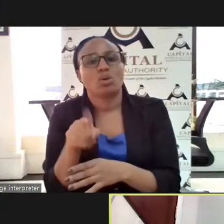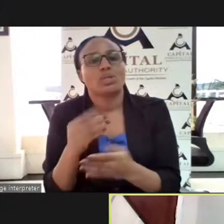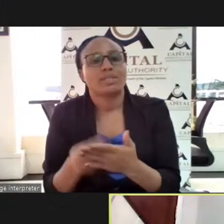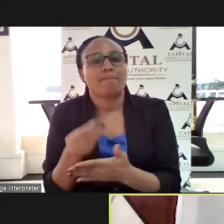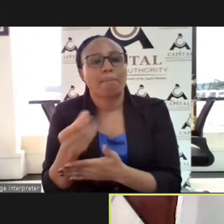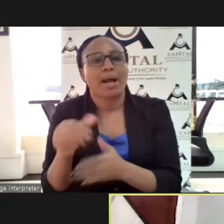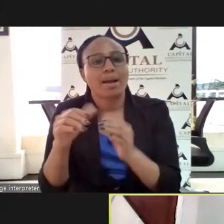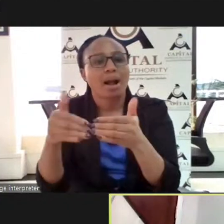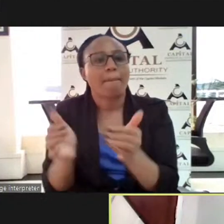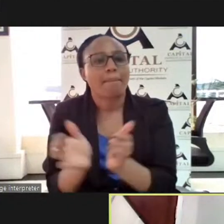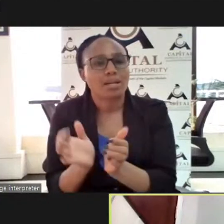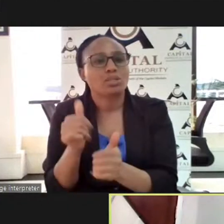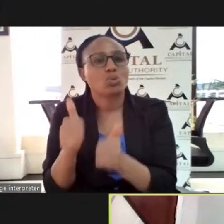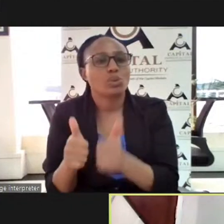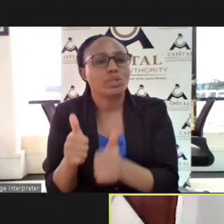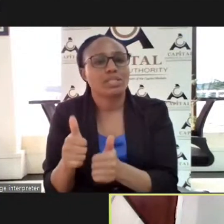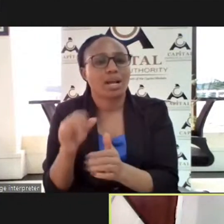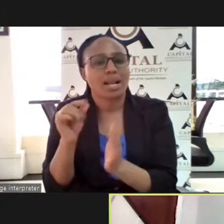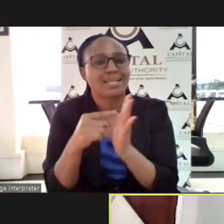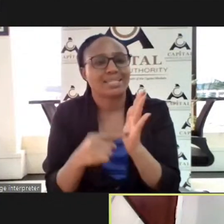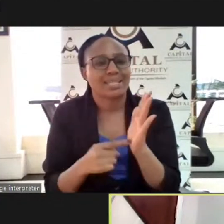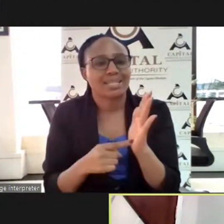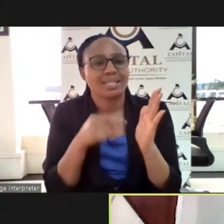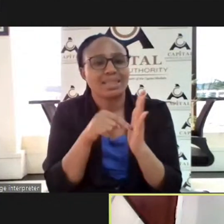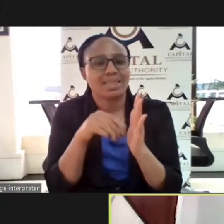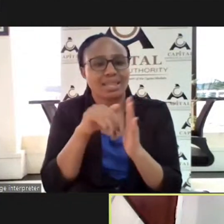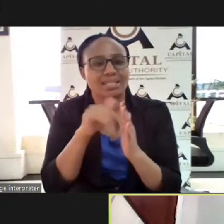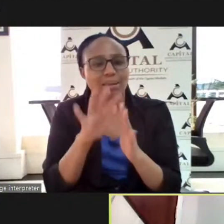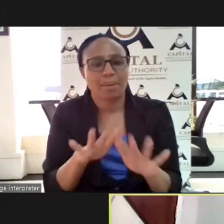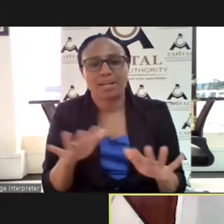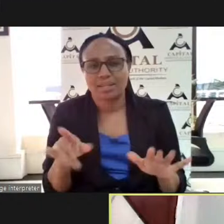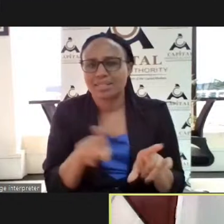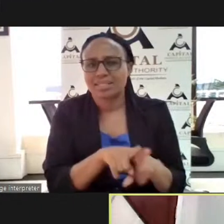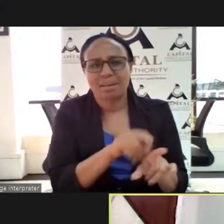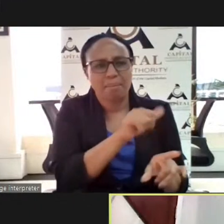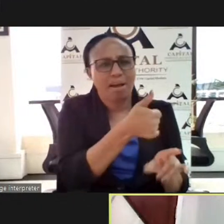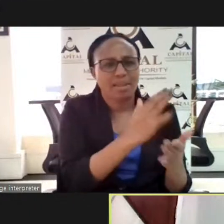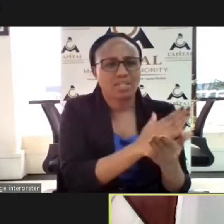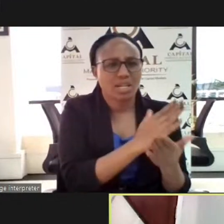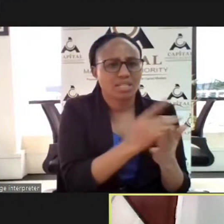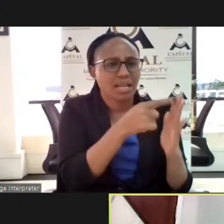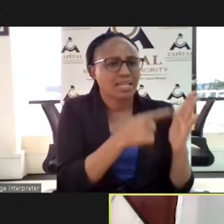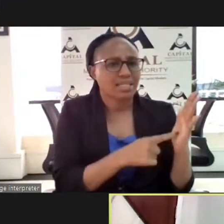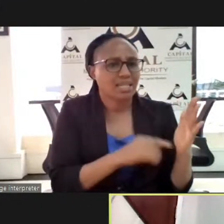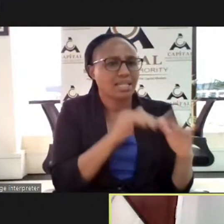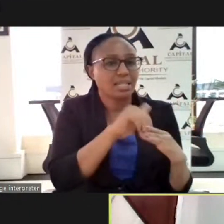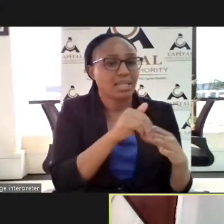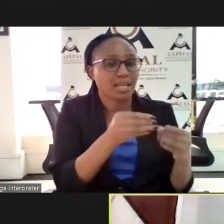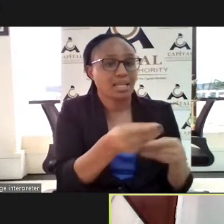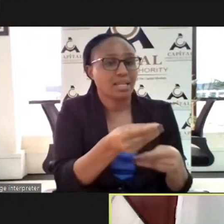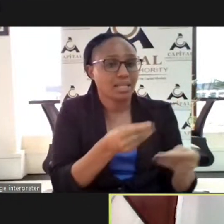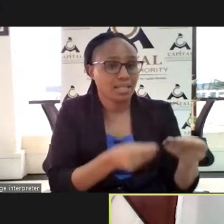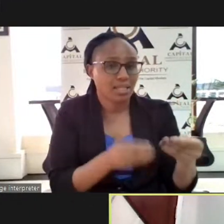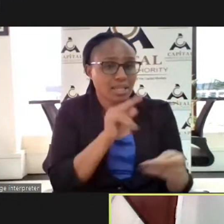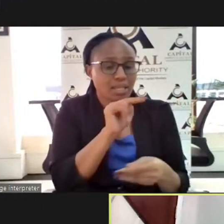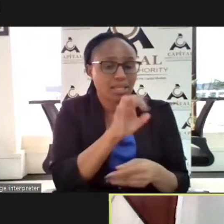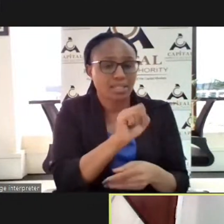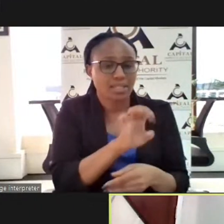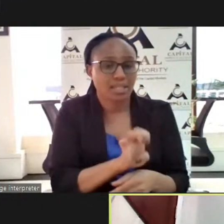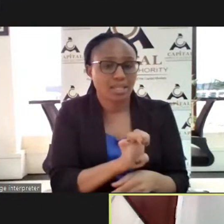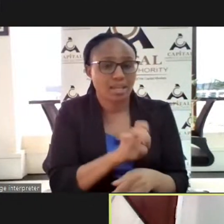companies that are listed on this particular market segment, similar to any other shares that are listed on the exchange, by opening an account with the